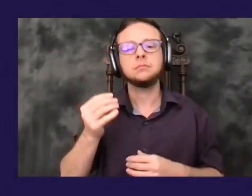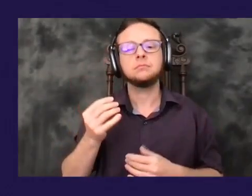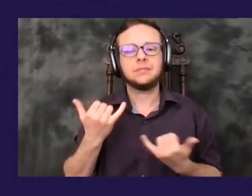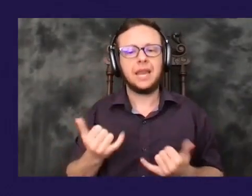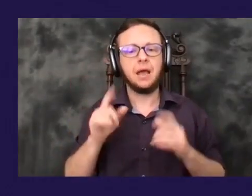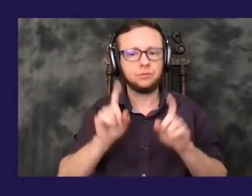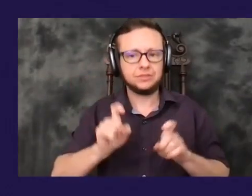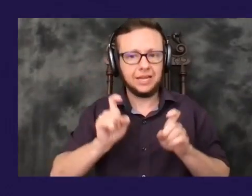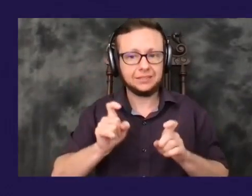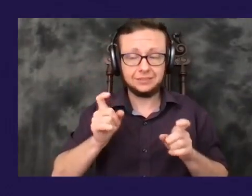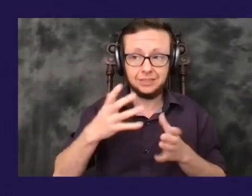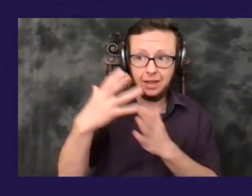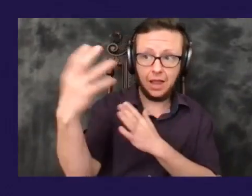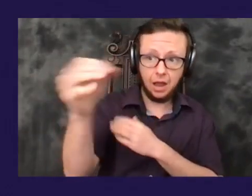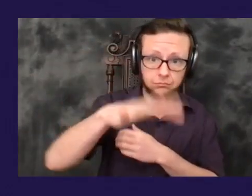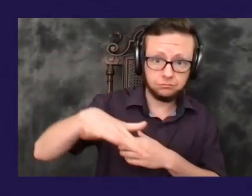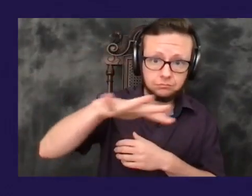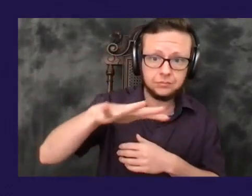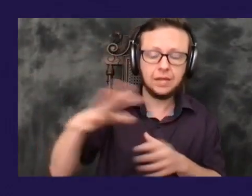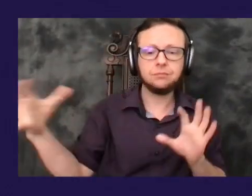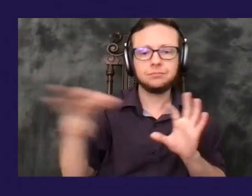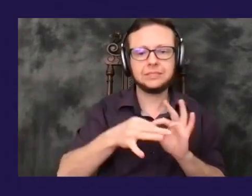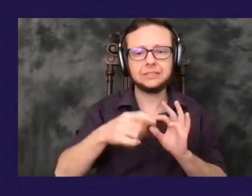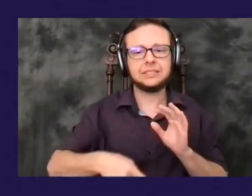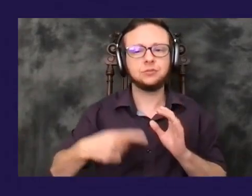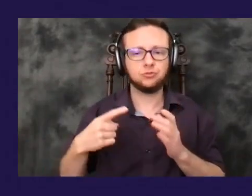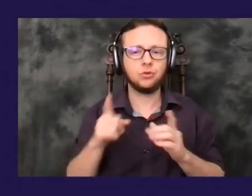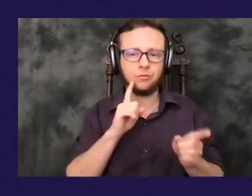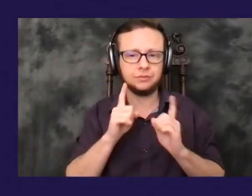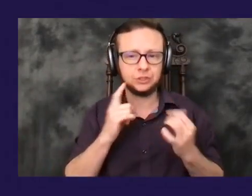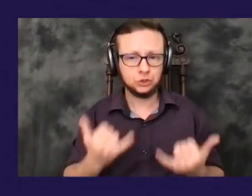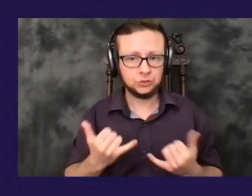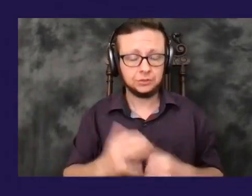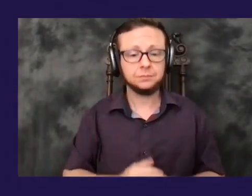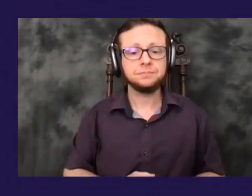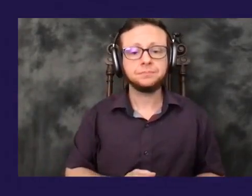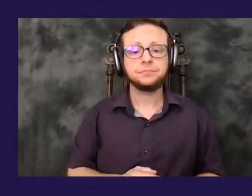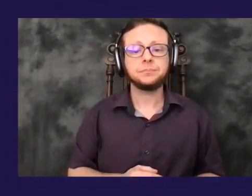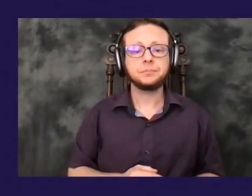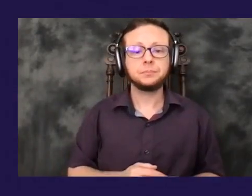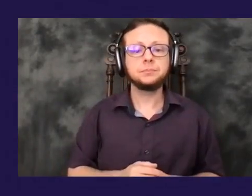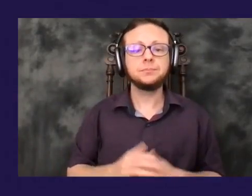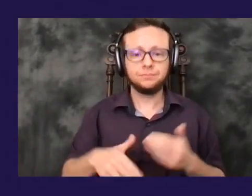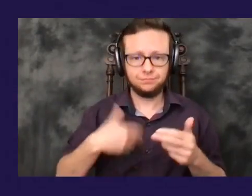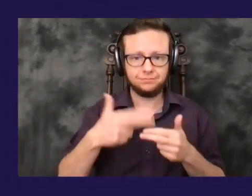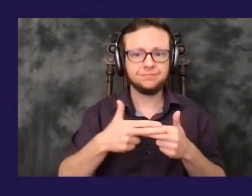and which are relevant for the conversation today. So with that, to the next slide.